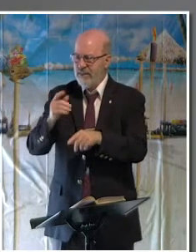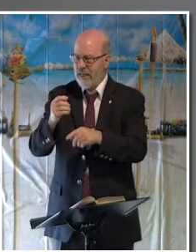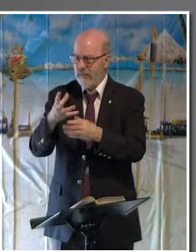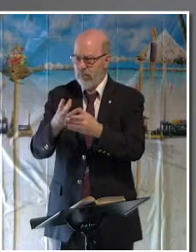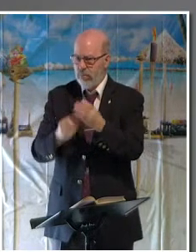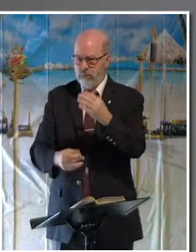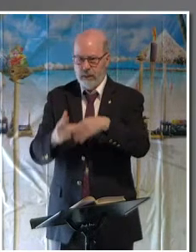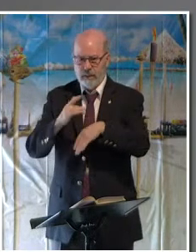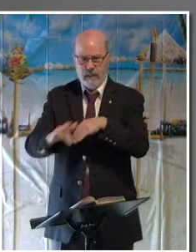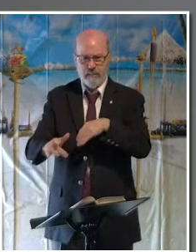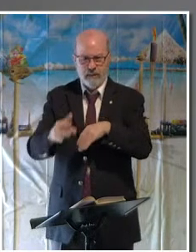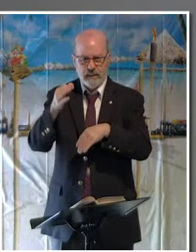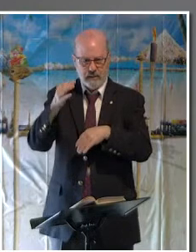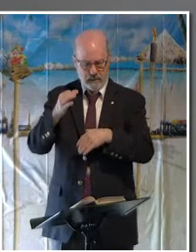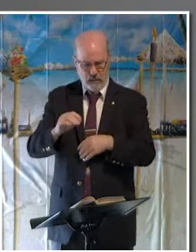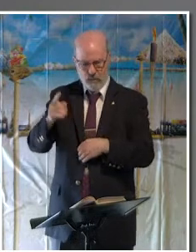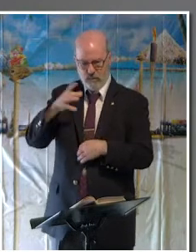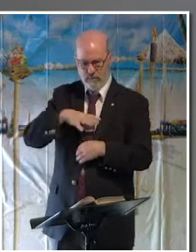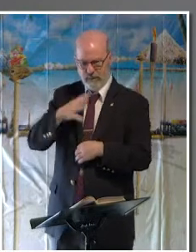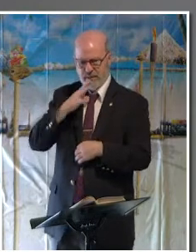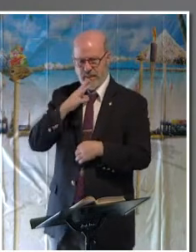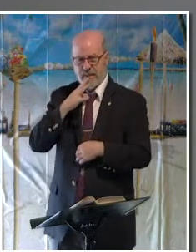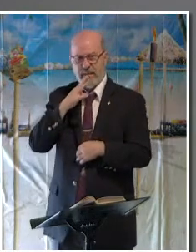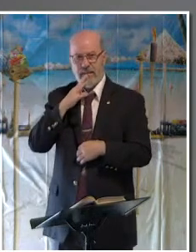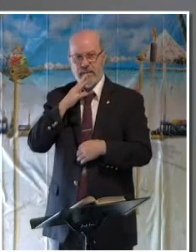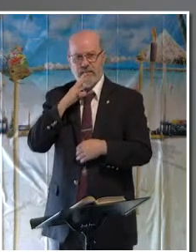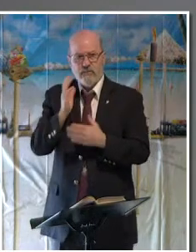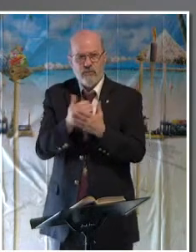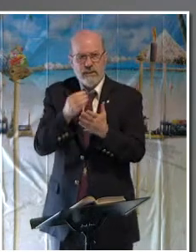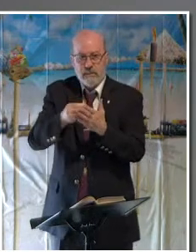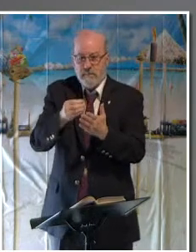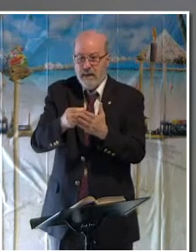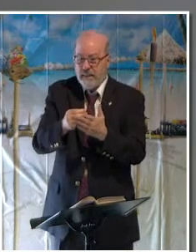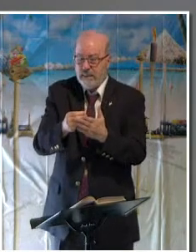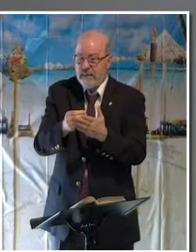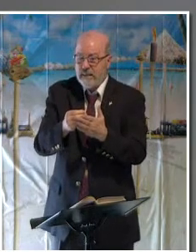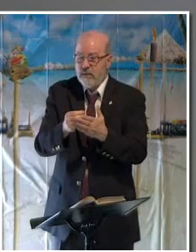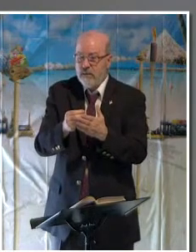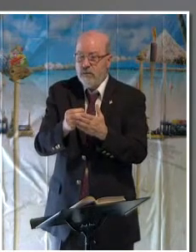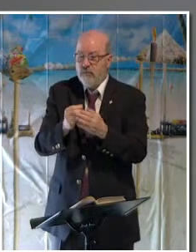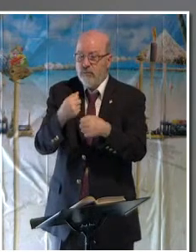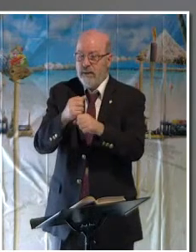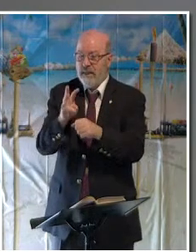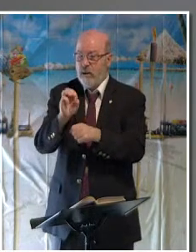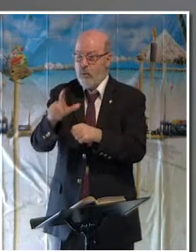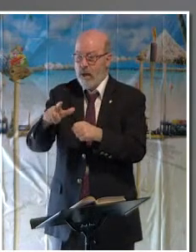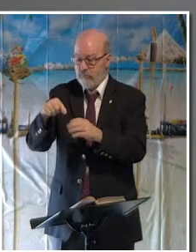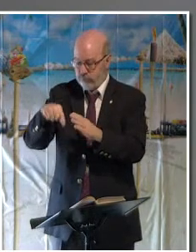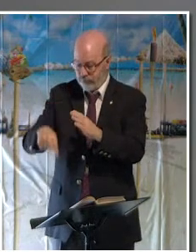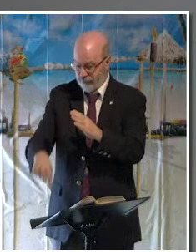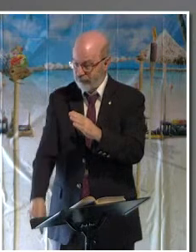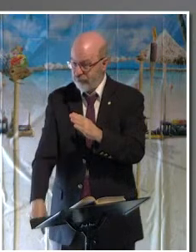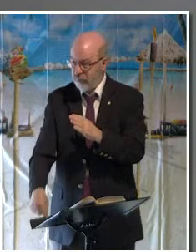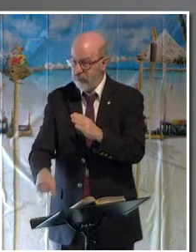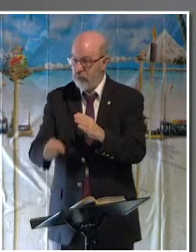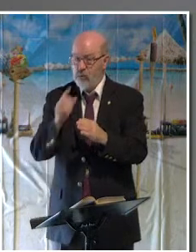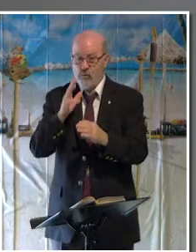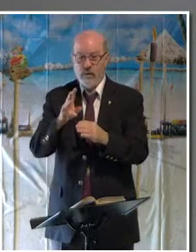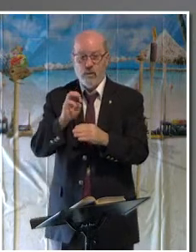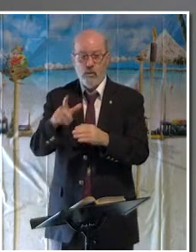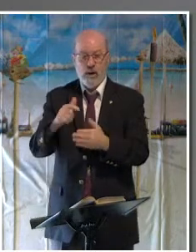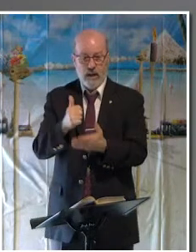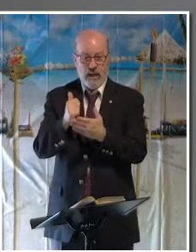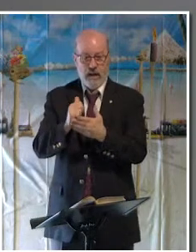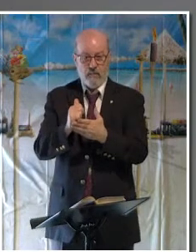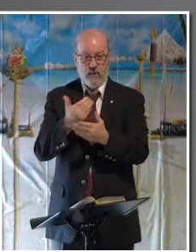out. Pastor Jeff Lines, mentioned above, is currently raising the funds for drilling a well. Not only will this